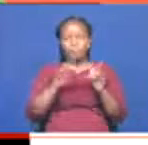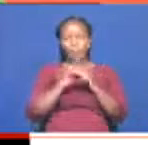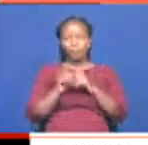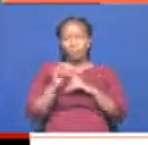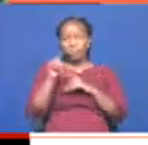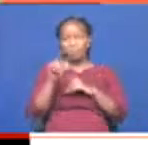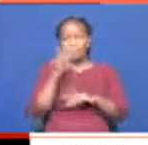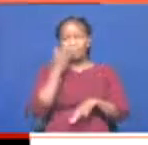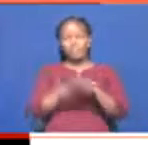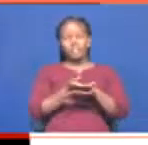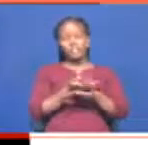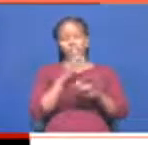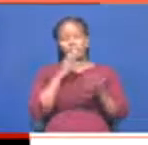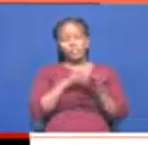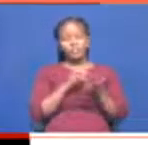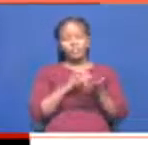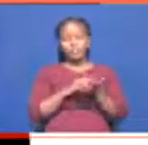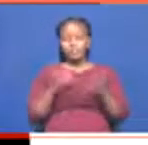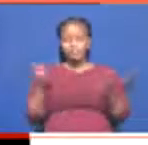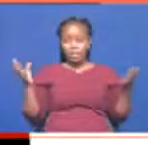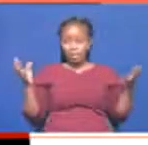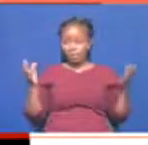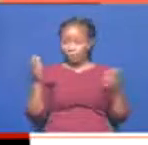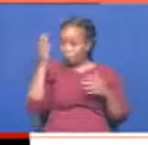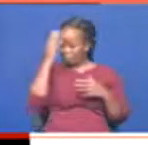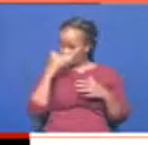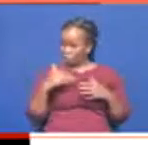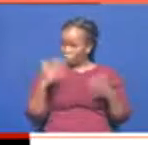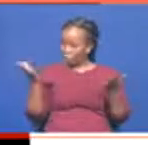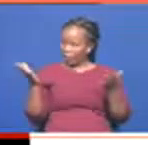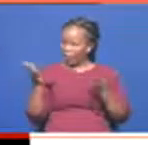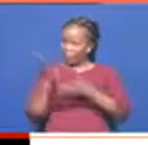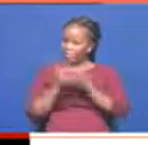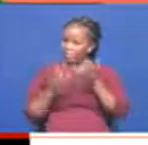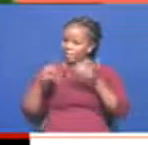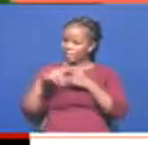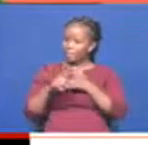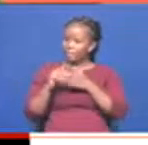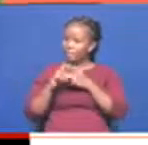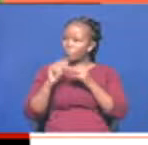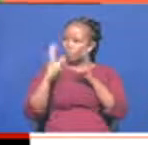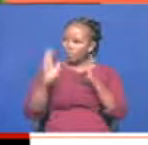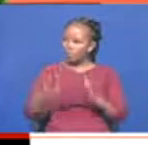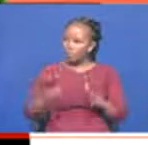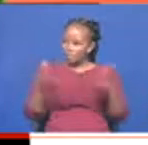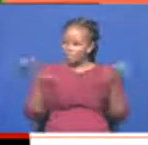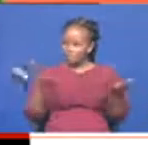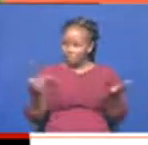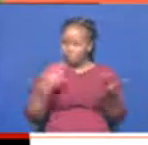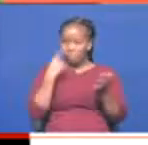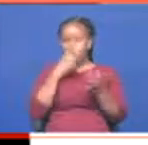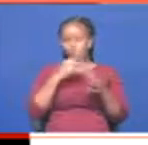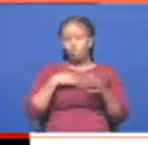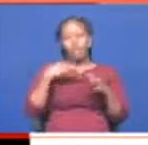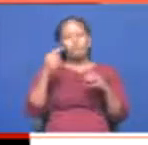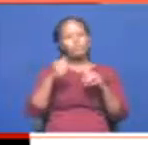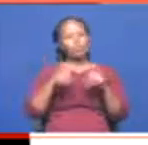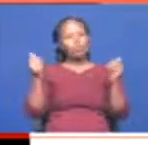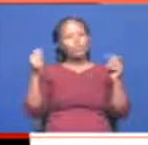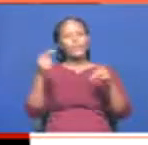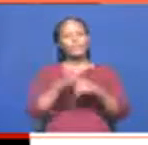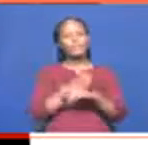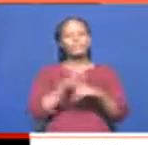scenario because some of our engineers who have been trained properly here